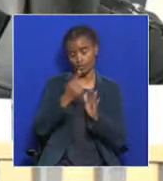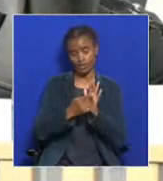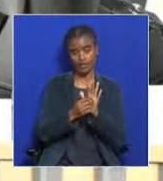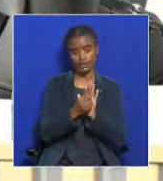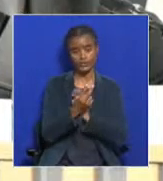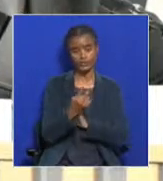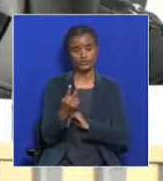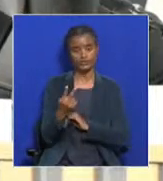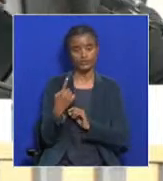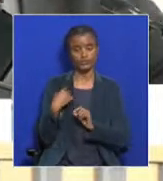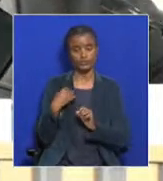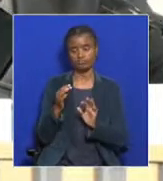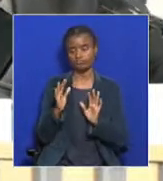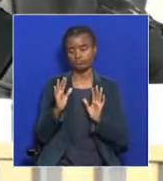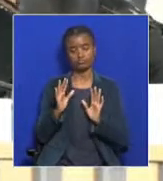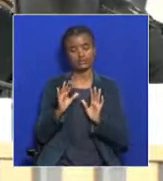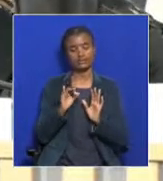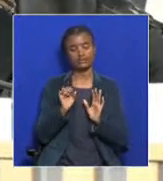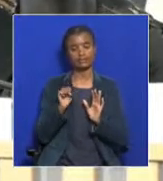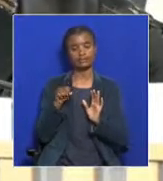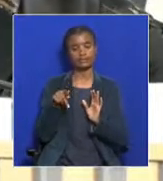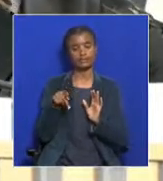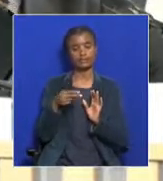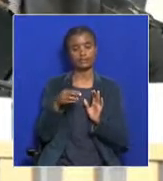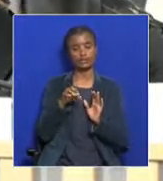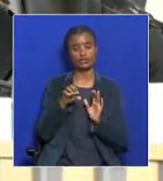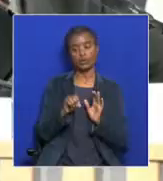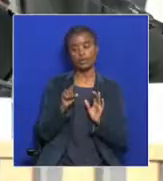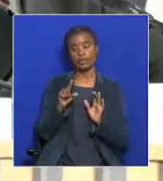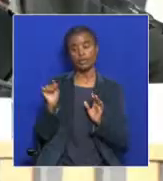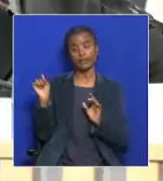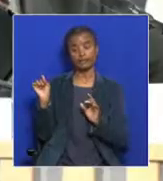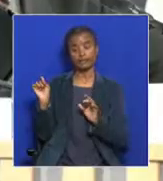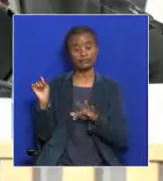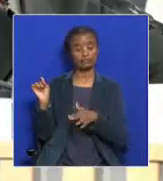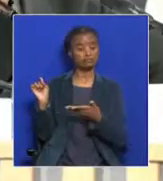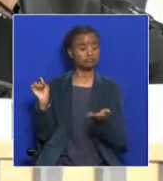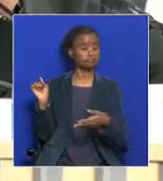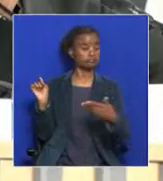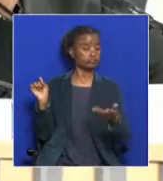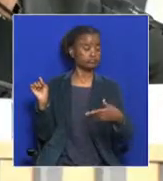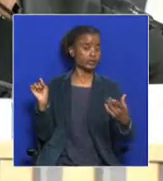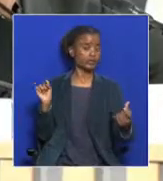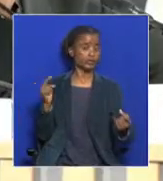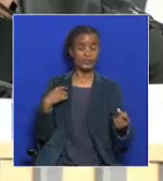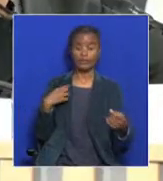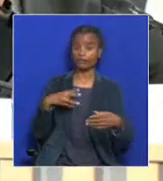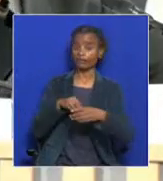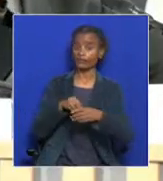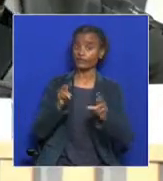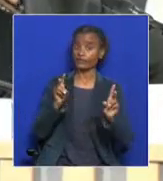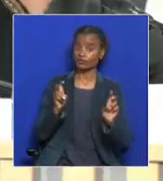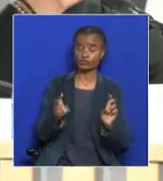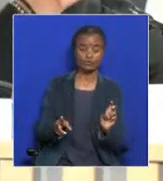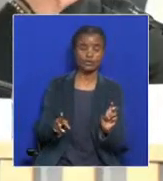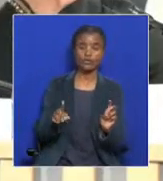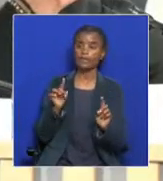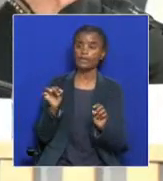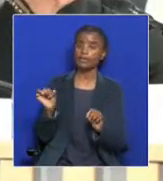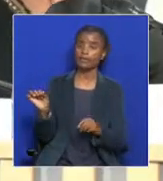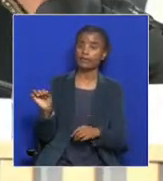I left, and I had nothing to do with the rest of this matter. And then when I came back, he was